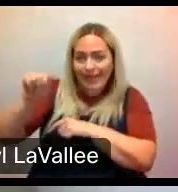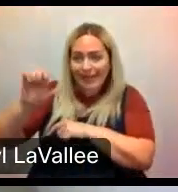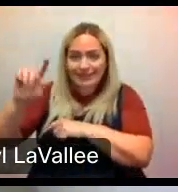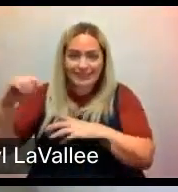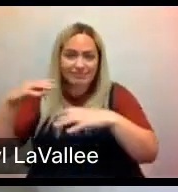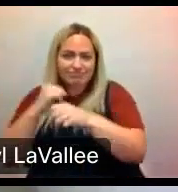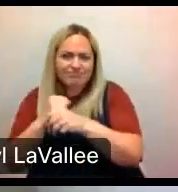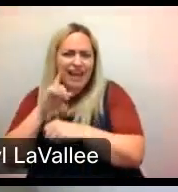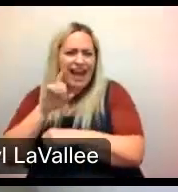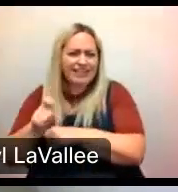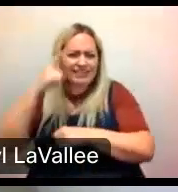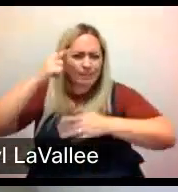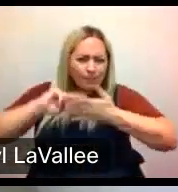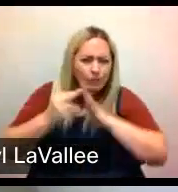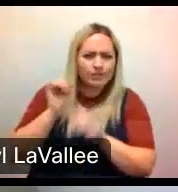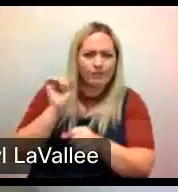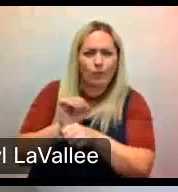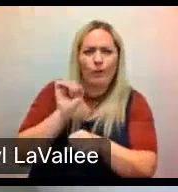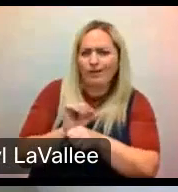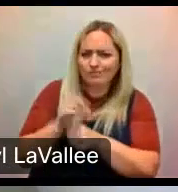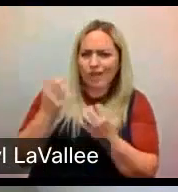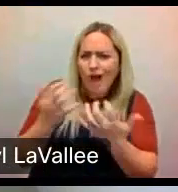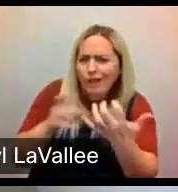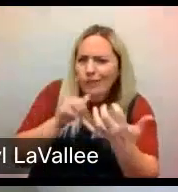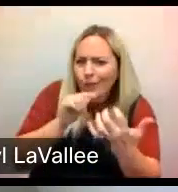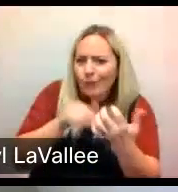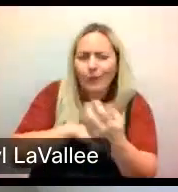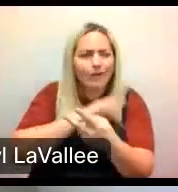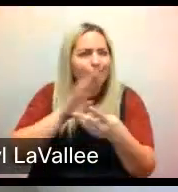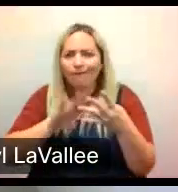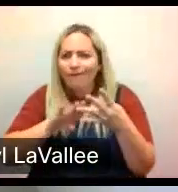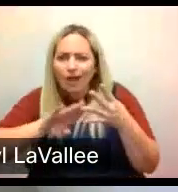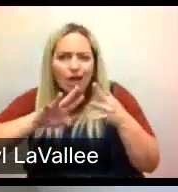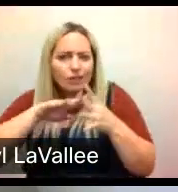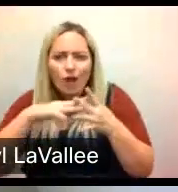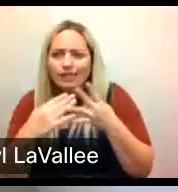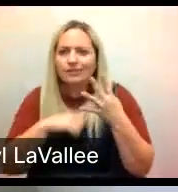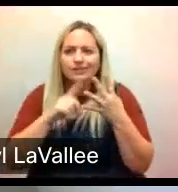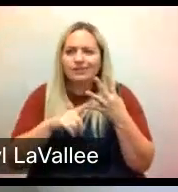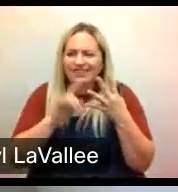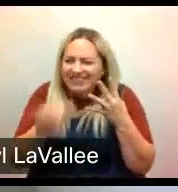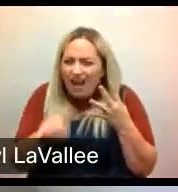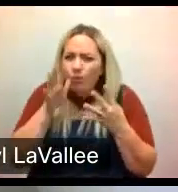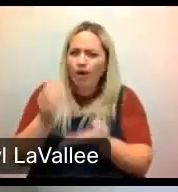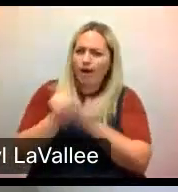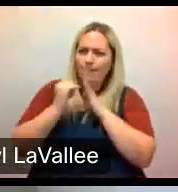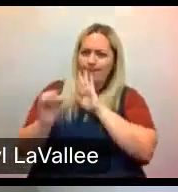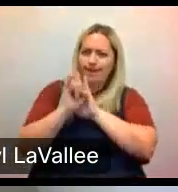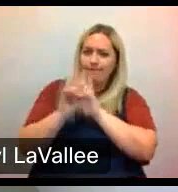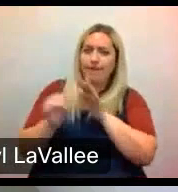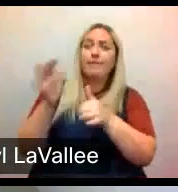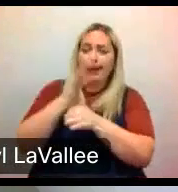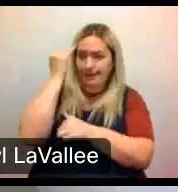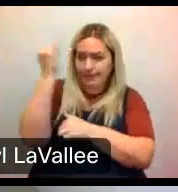yourself the purpose of the work, who's the audience for the work, what's the context, those kinds of questions can help us identify the main